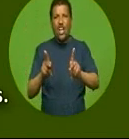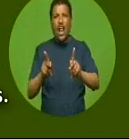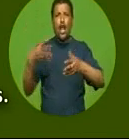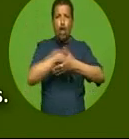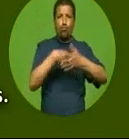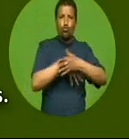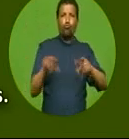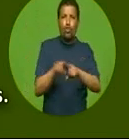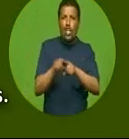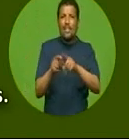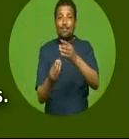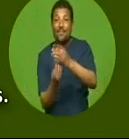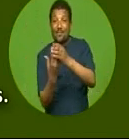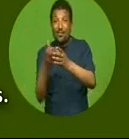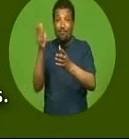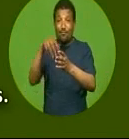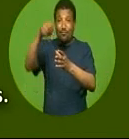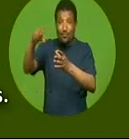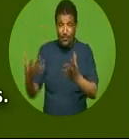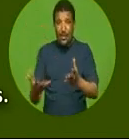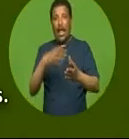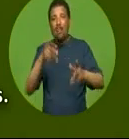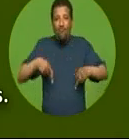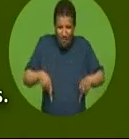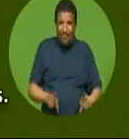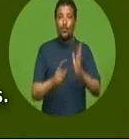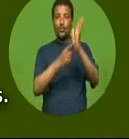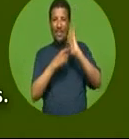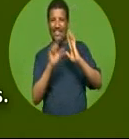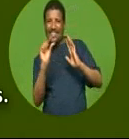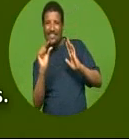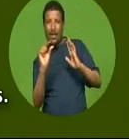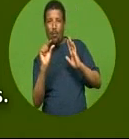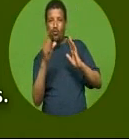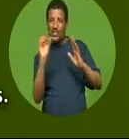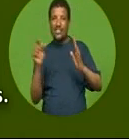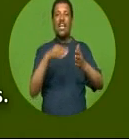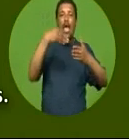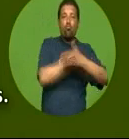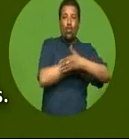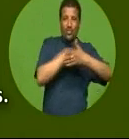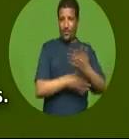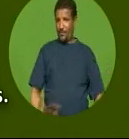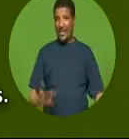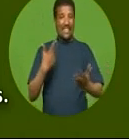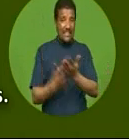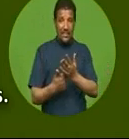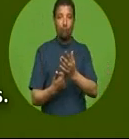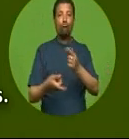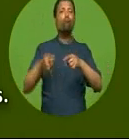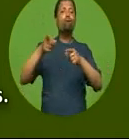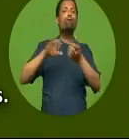fertilizer, makes farmers demand less amounts of these inputs. This in